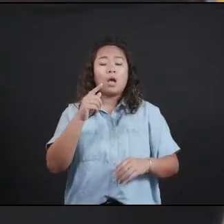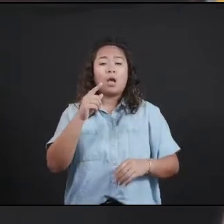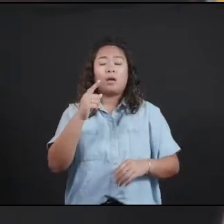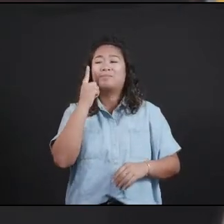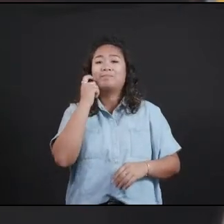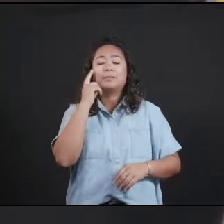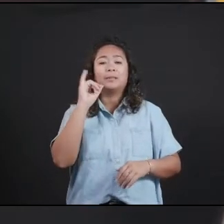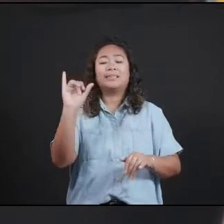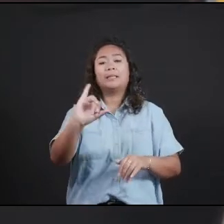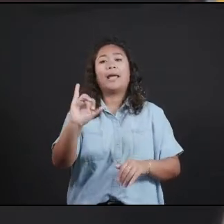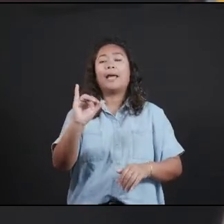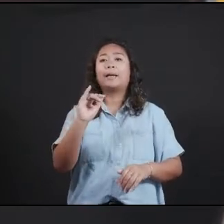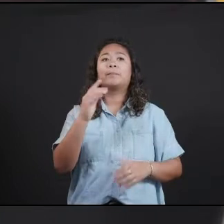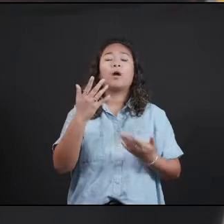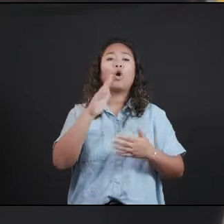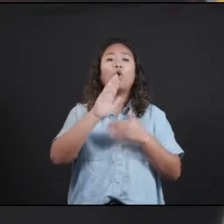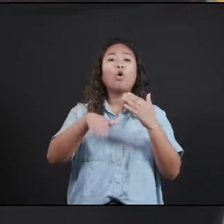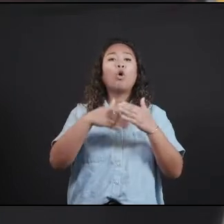Thank you.